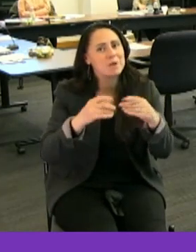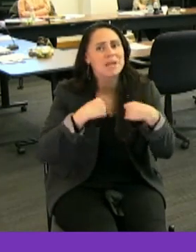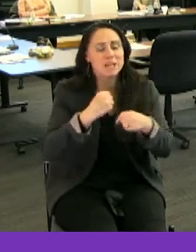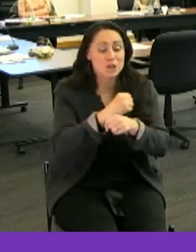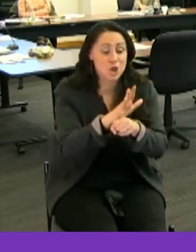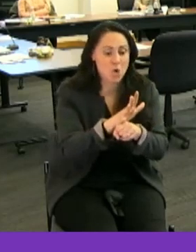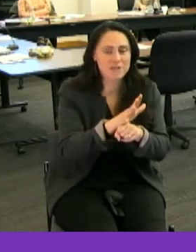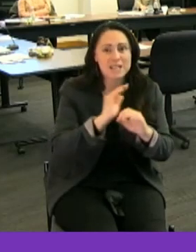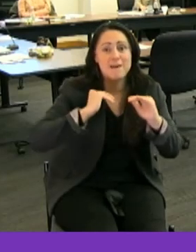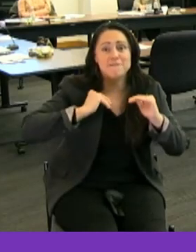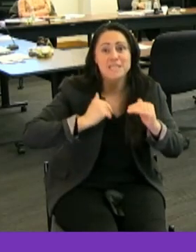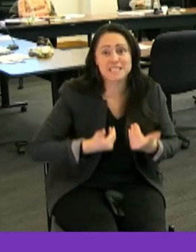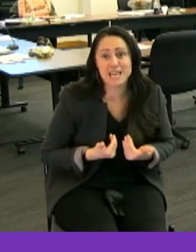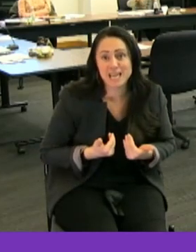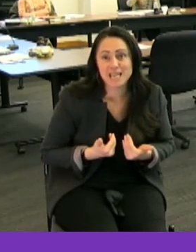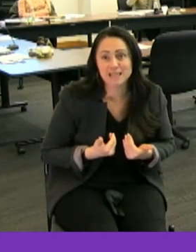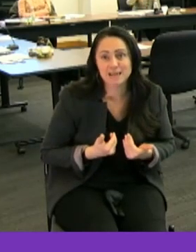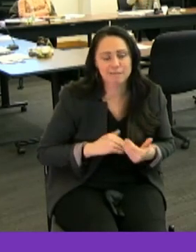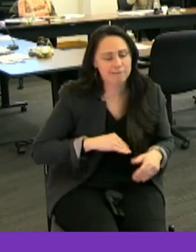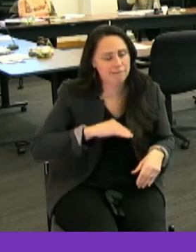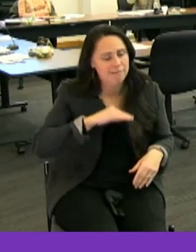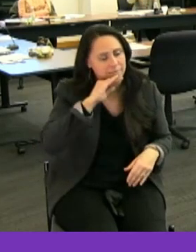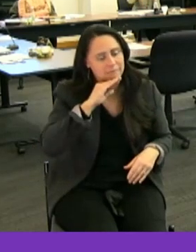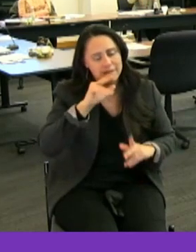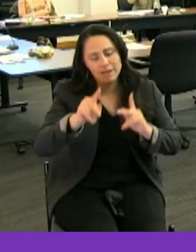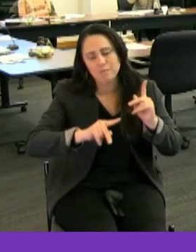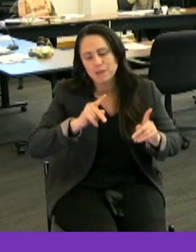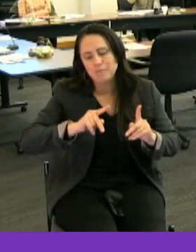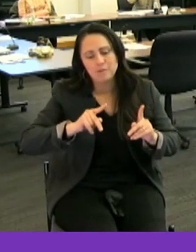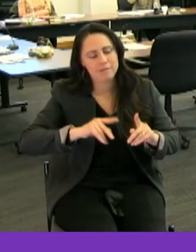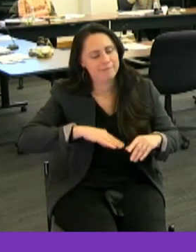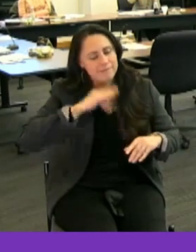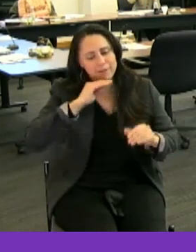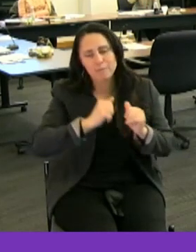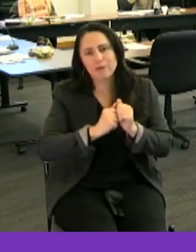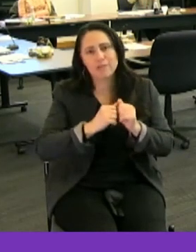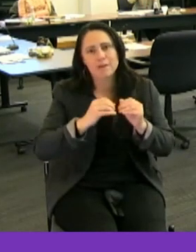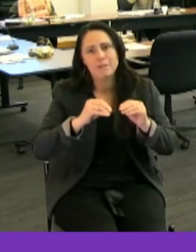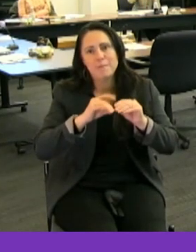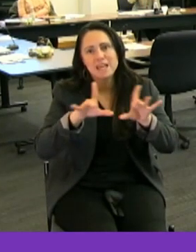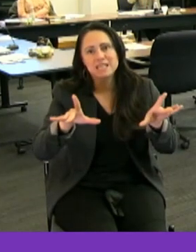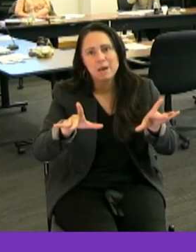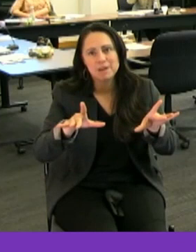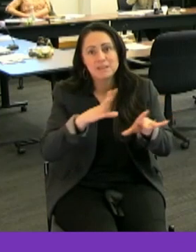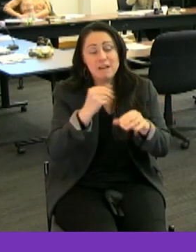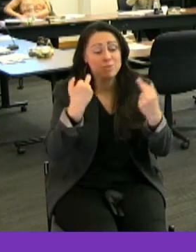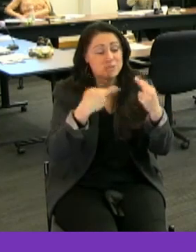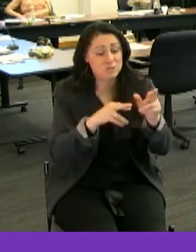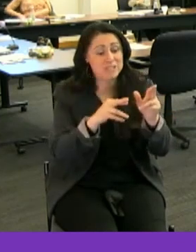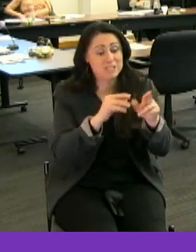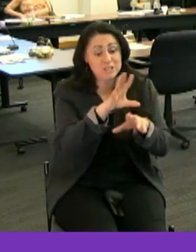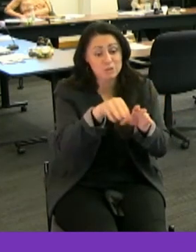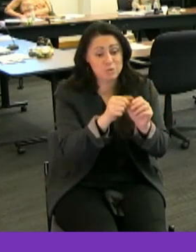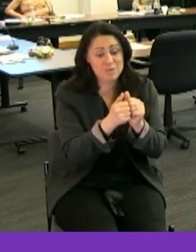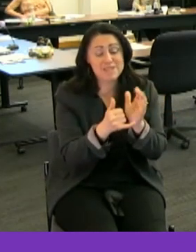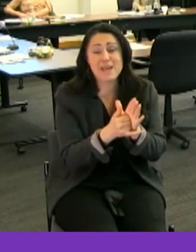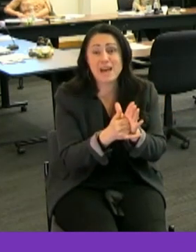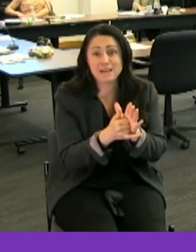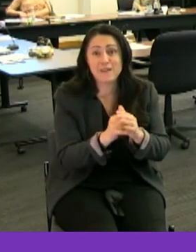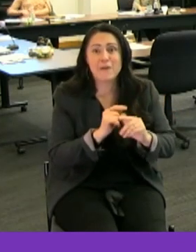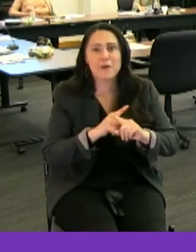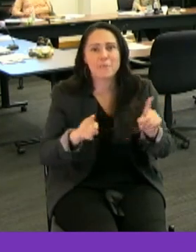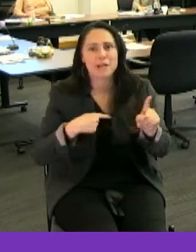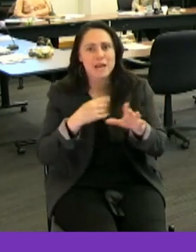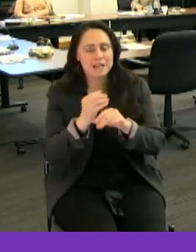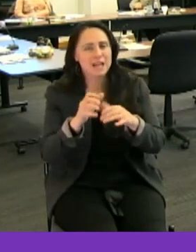fatigue, a lot of people just tired of the pandemic and the restrictions that come with that. But I